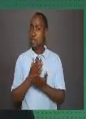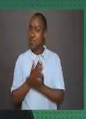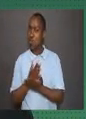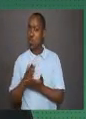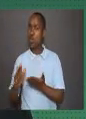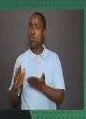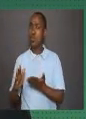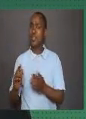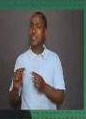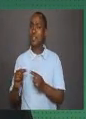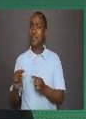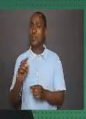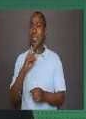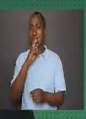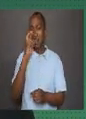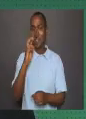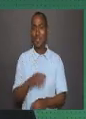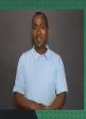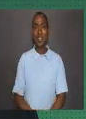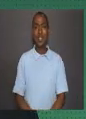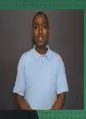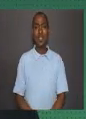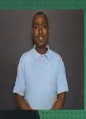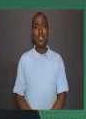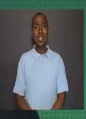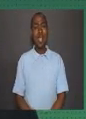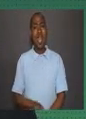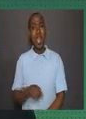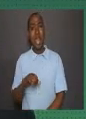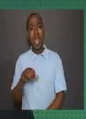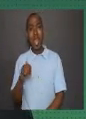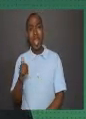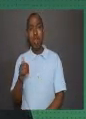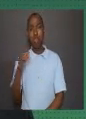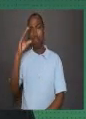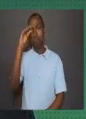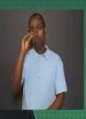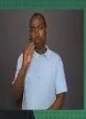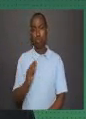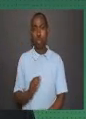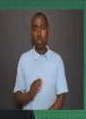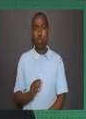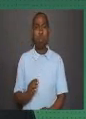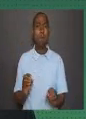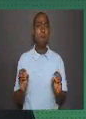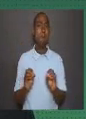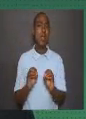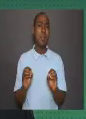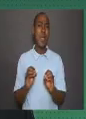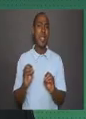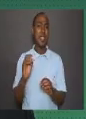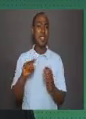people are discriminated against is because other people do not seem